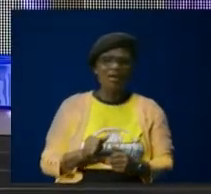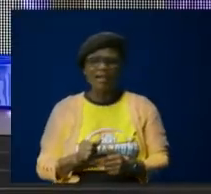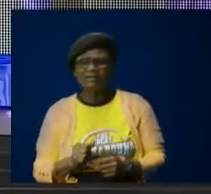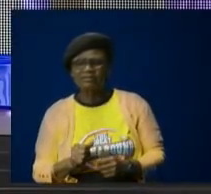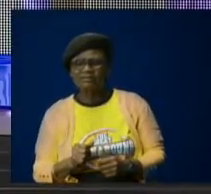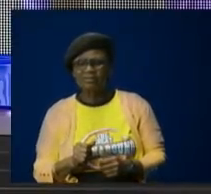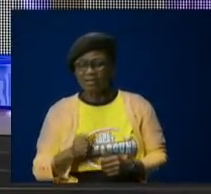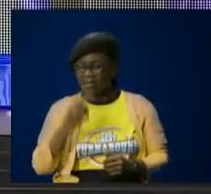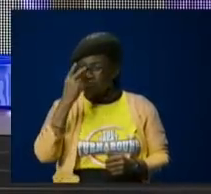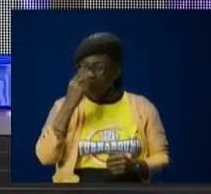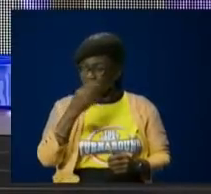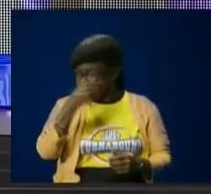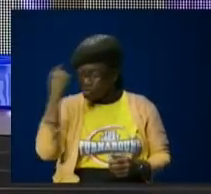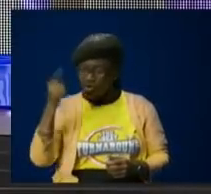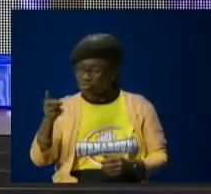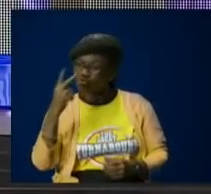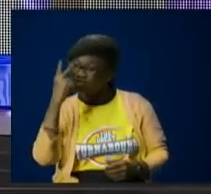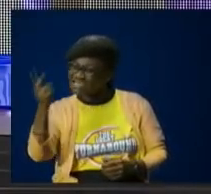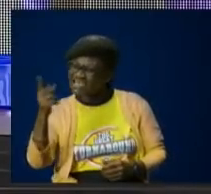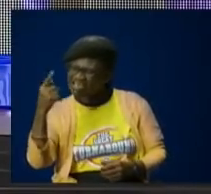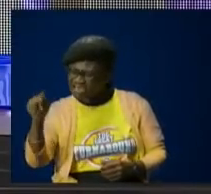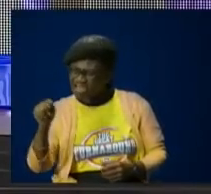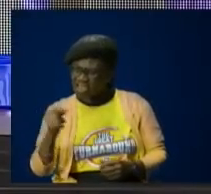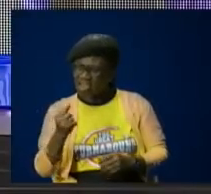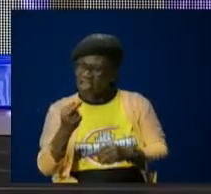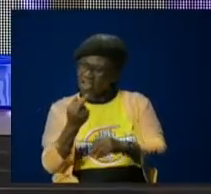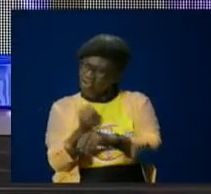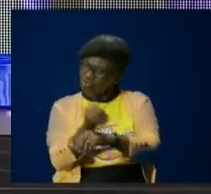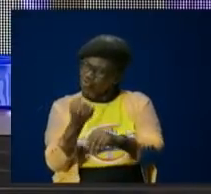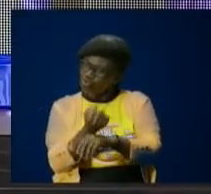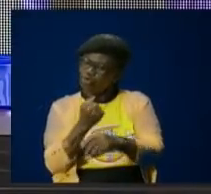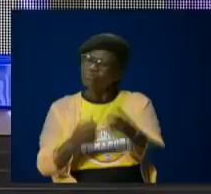How come Goliath could not bend?